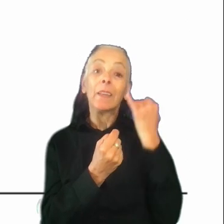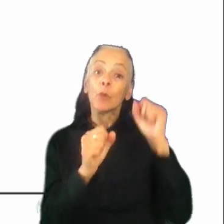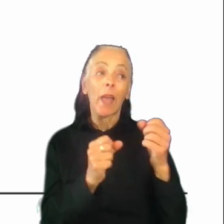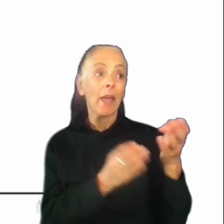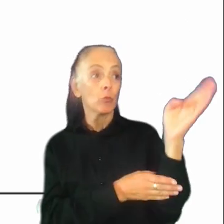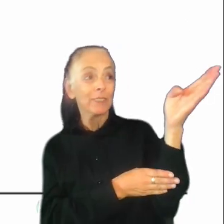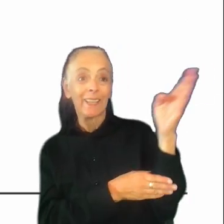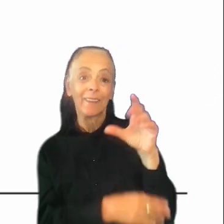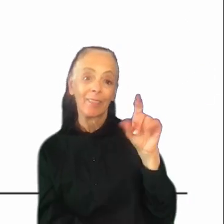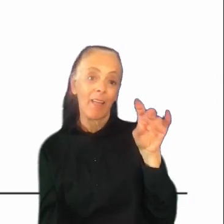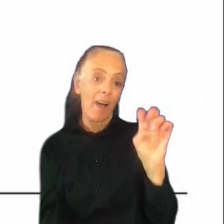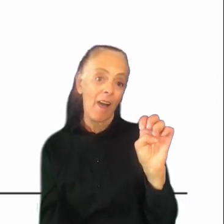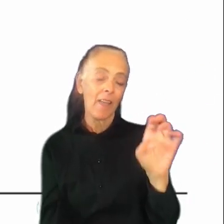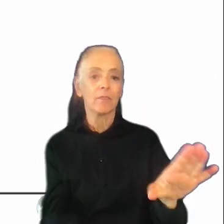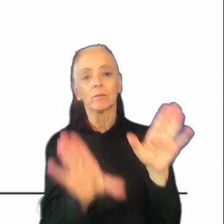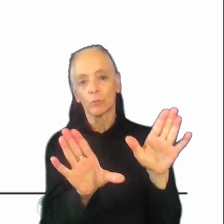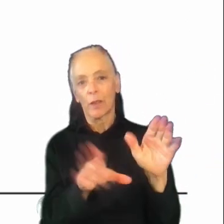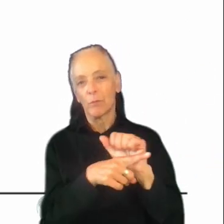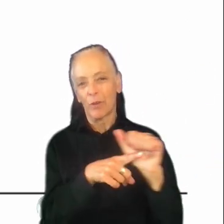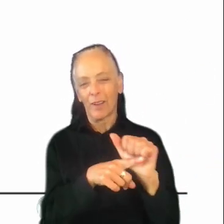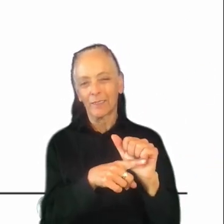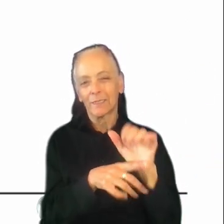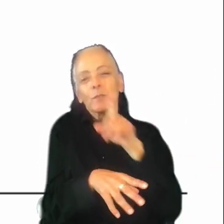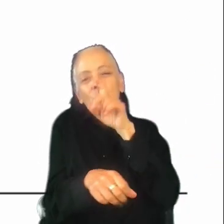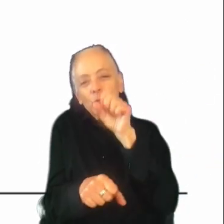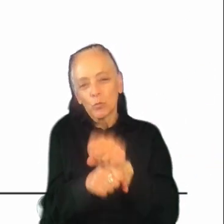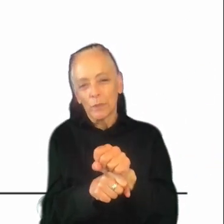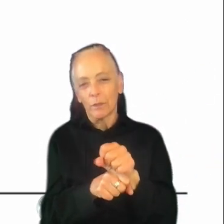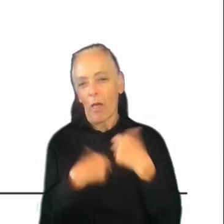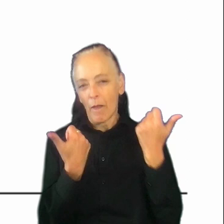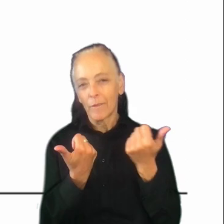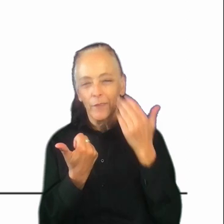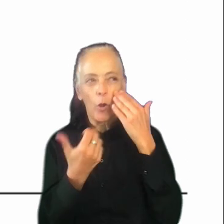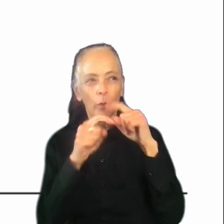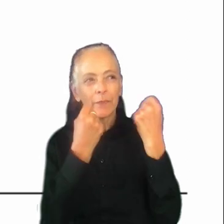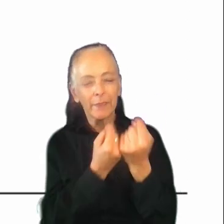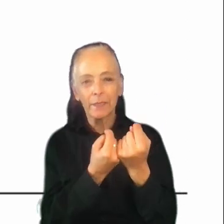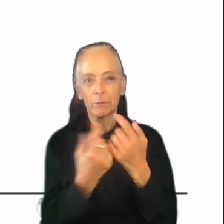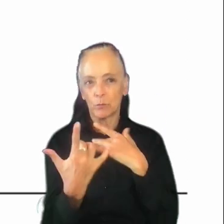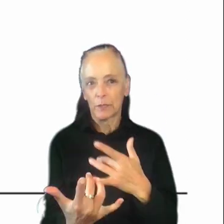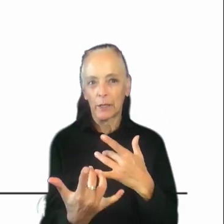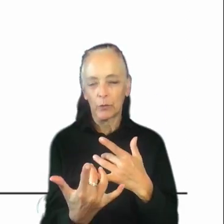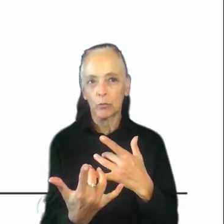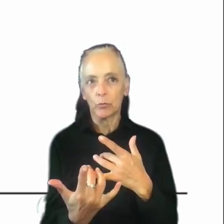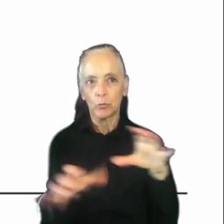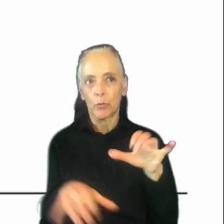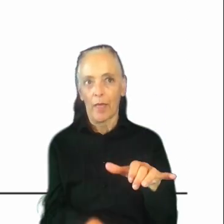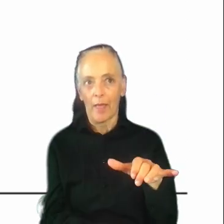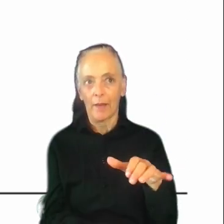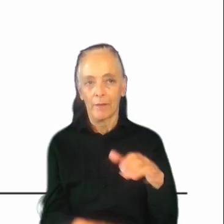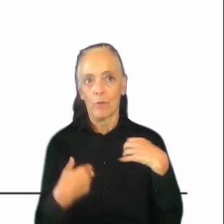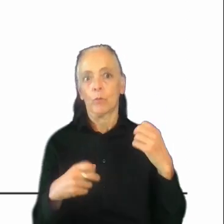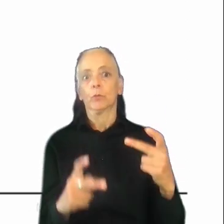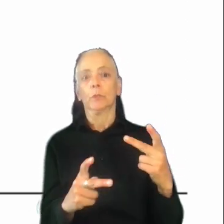that's fantastic practice because that's a lot more like what the job is really like when you're working with real teams your employees do this actually having the opportunity to present